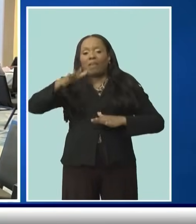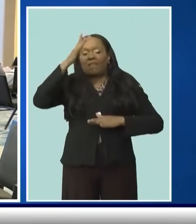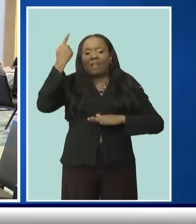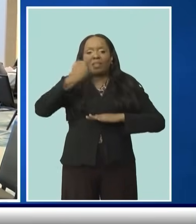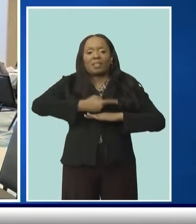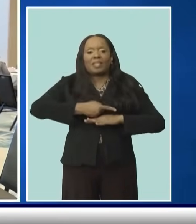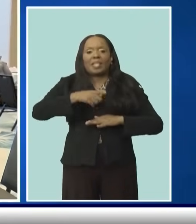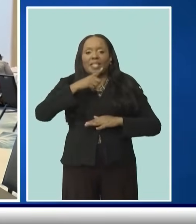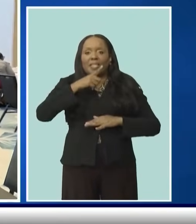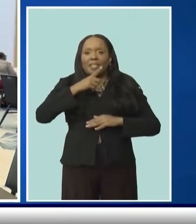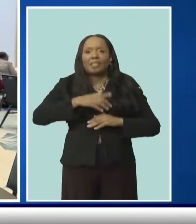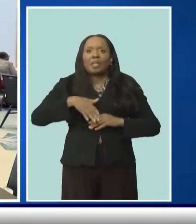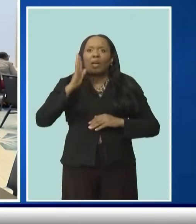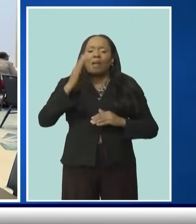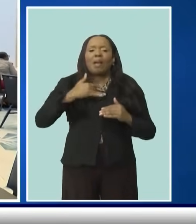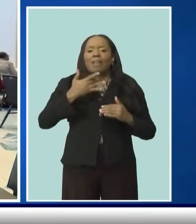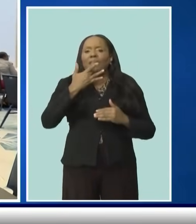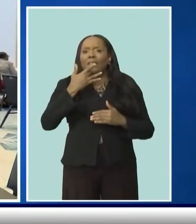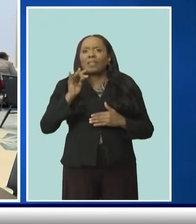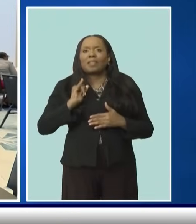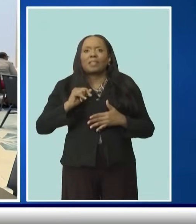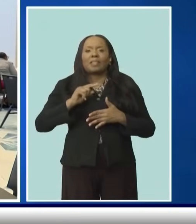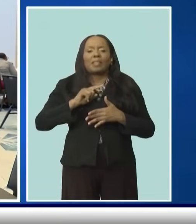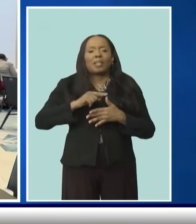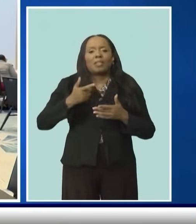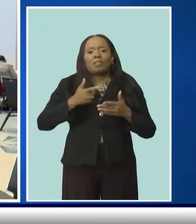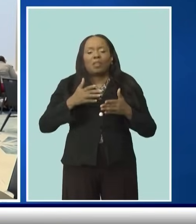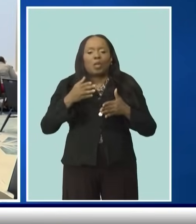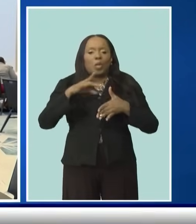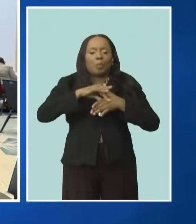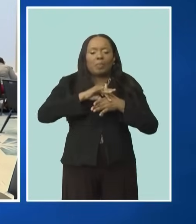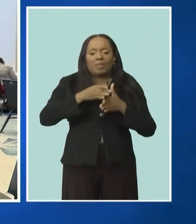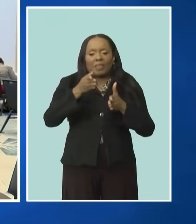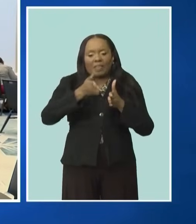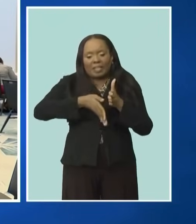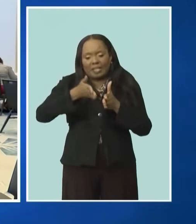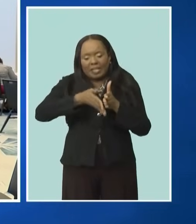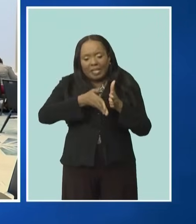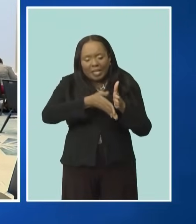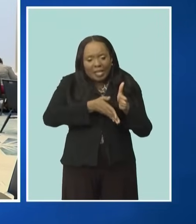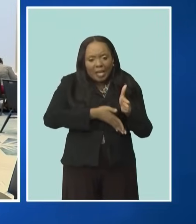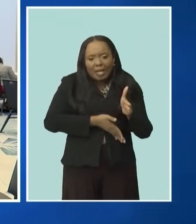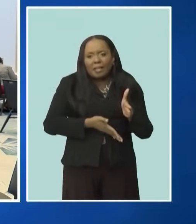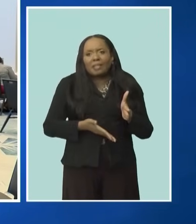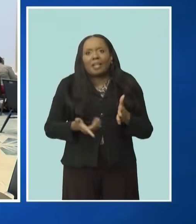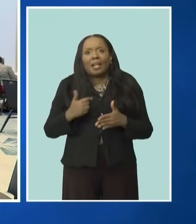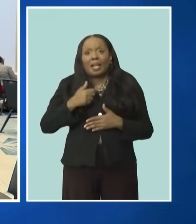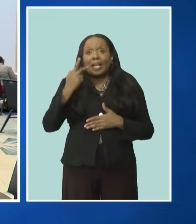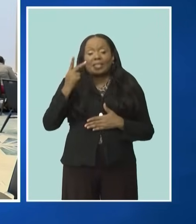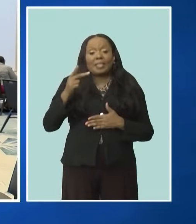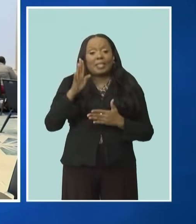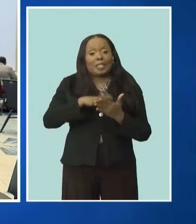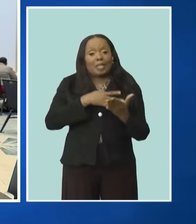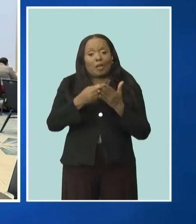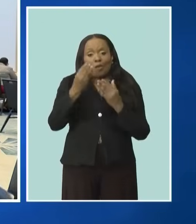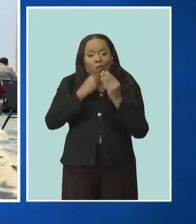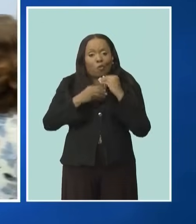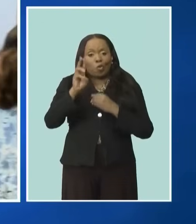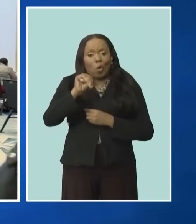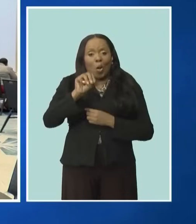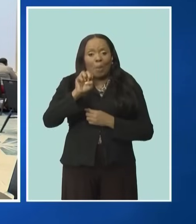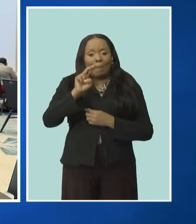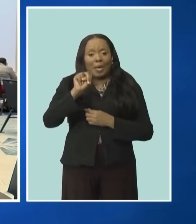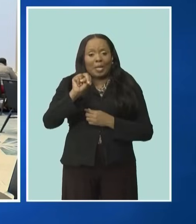restaurant, so featuring all the favorites, including a carvery. So it's going to be a very exciting day. I've seen the menu. It looks very good.